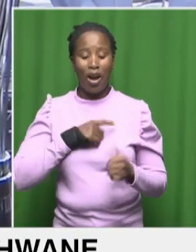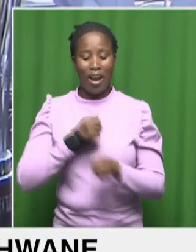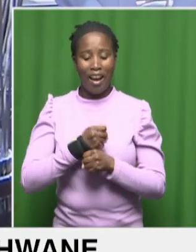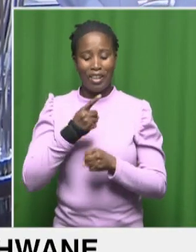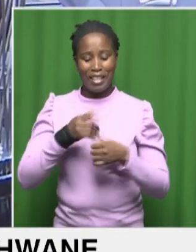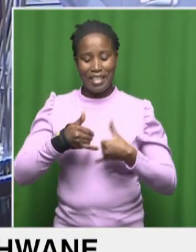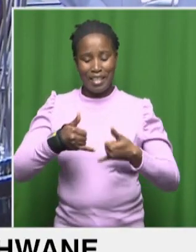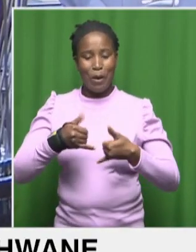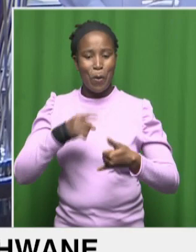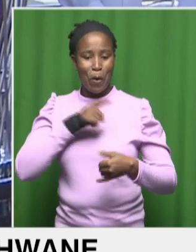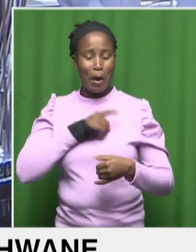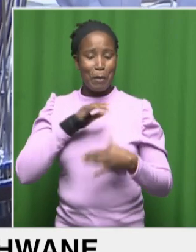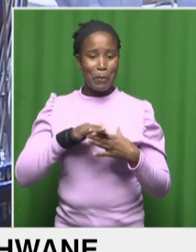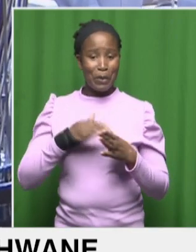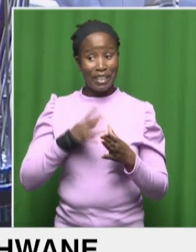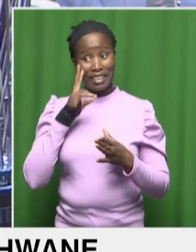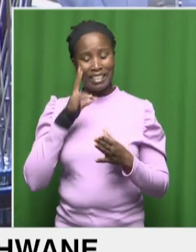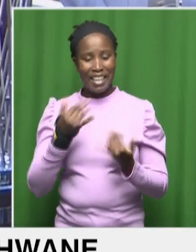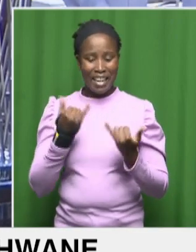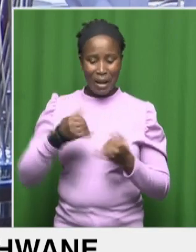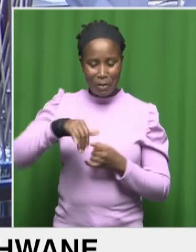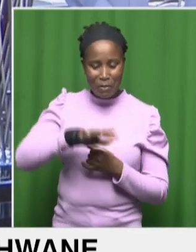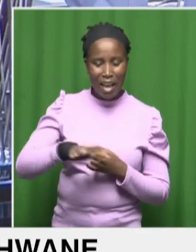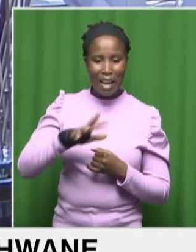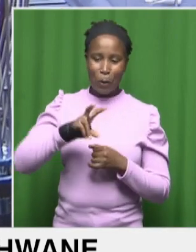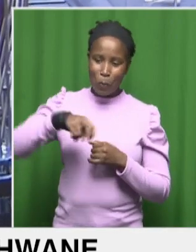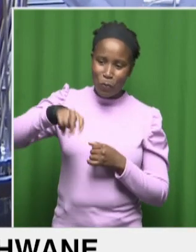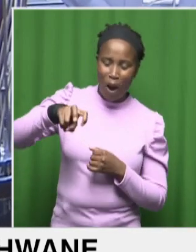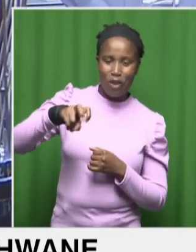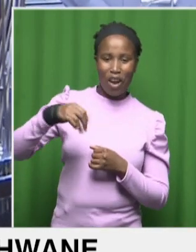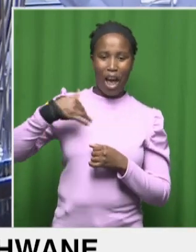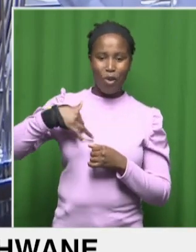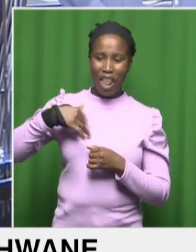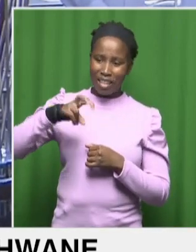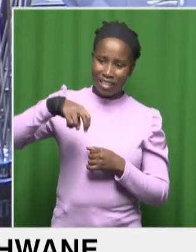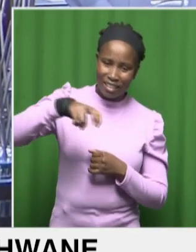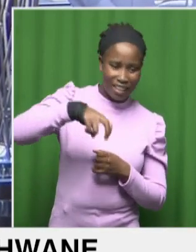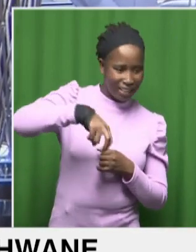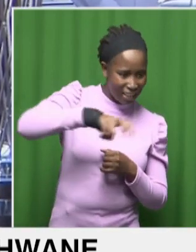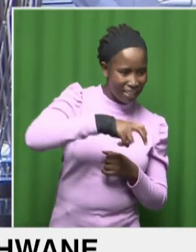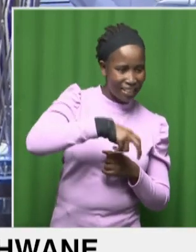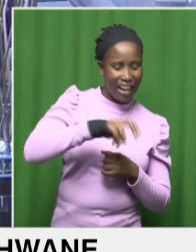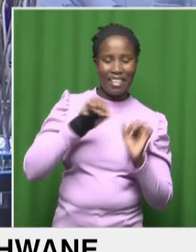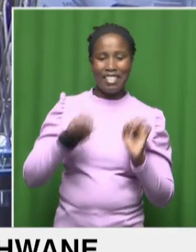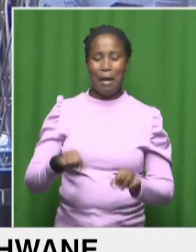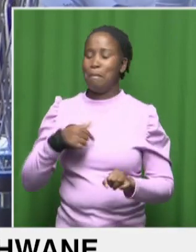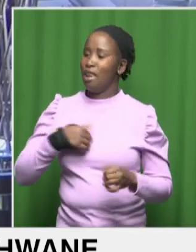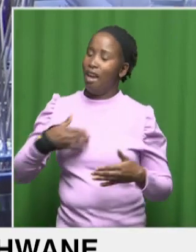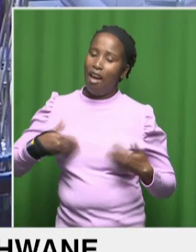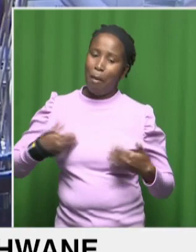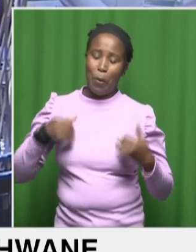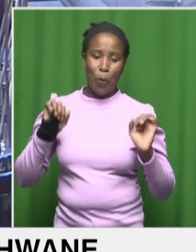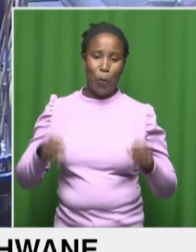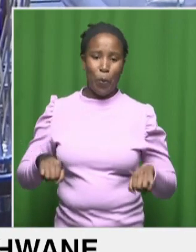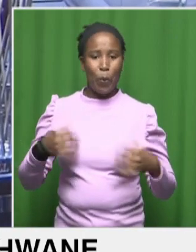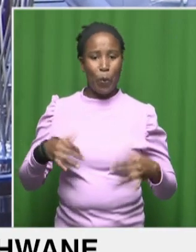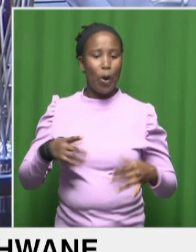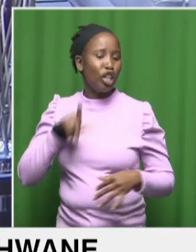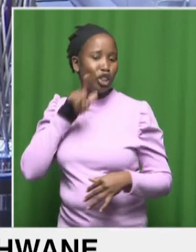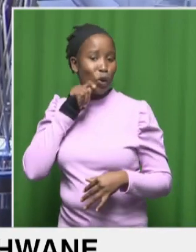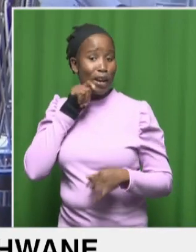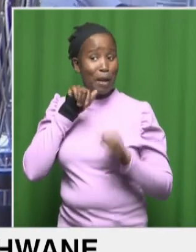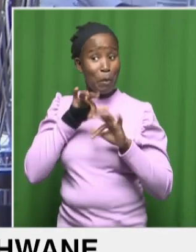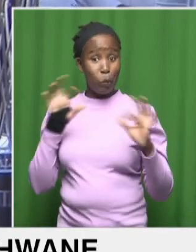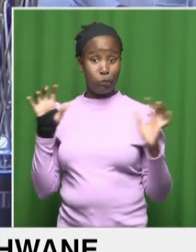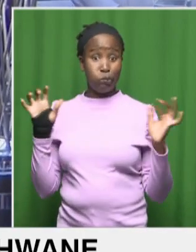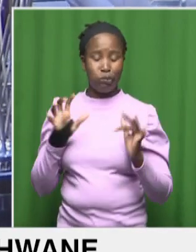in the Cradle of Humankind. We are moving around. We're going to be Guruleni, but it's so great. I'm so happy. Tshwane's got a full house today, and